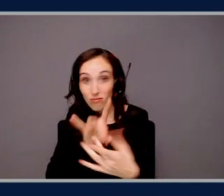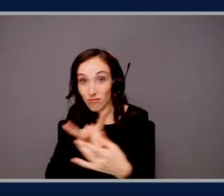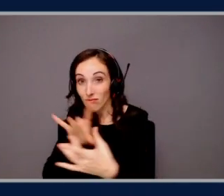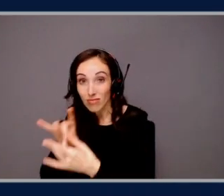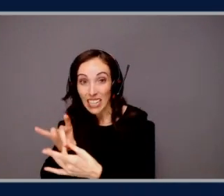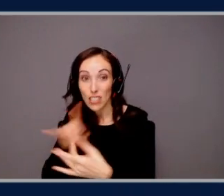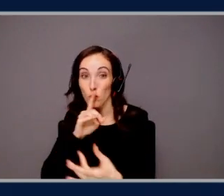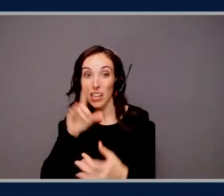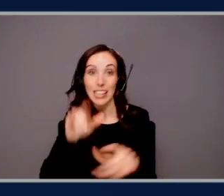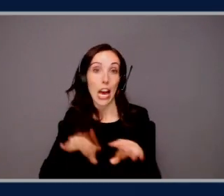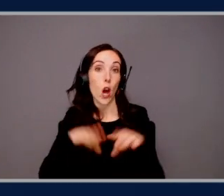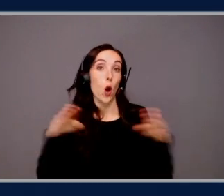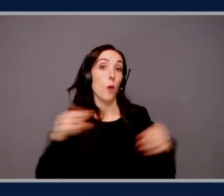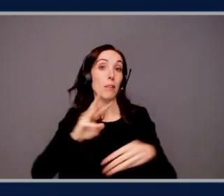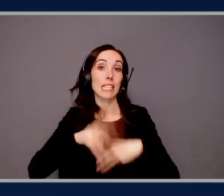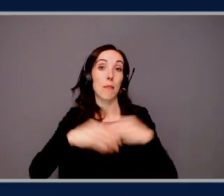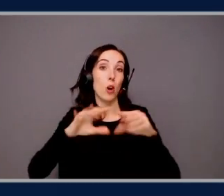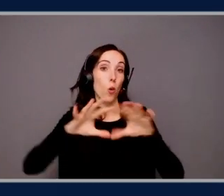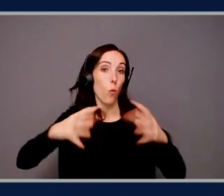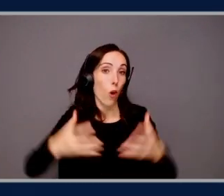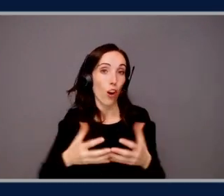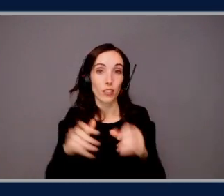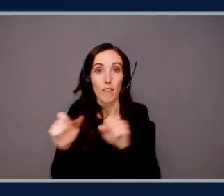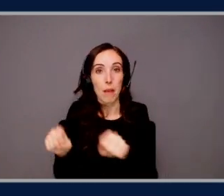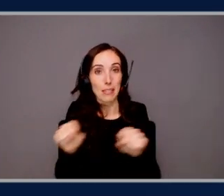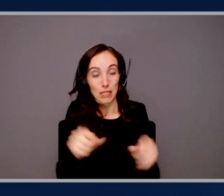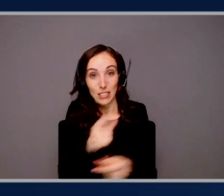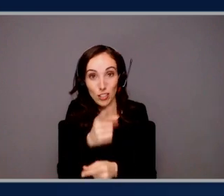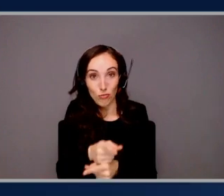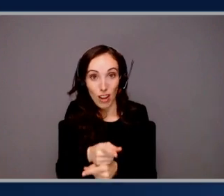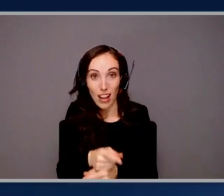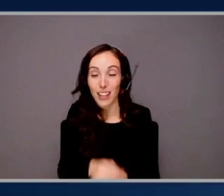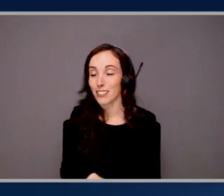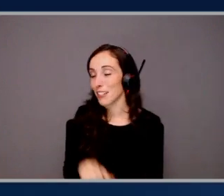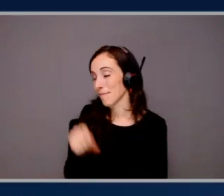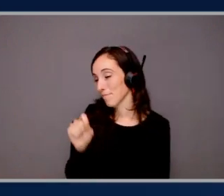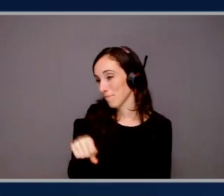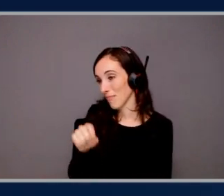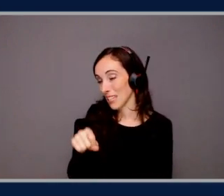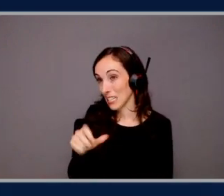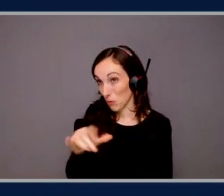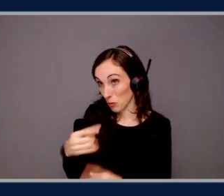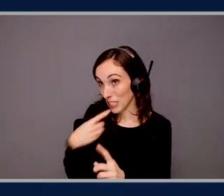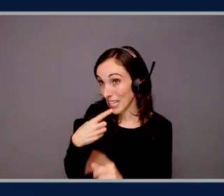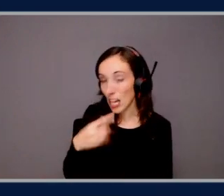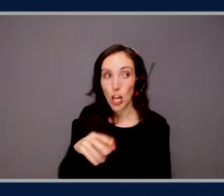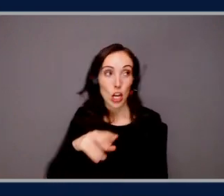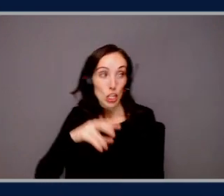opens up a whole world of possibilities on this thing. Yeah. Was that where you were at? That is fascinating. No, I love the